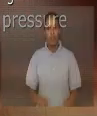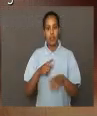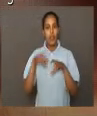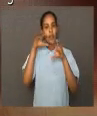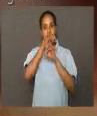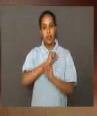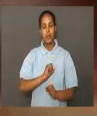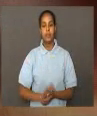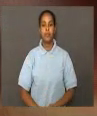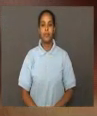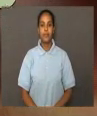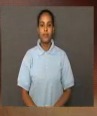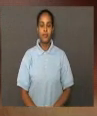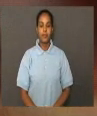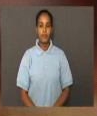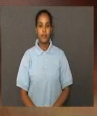Time's up.